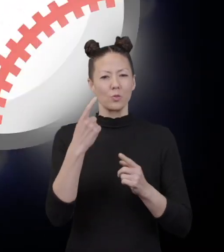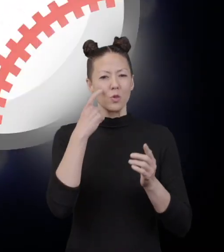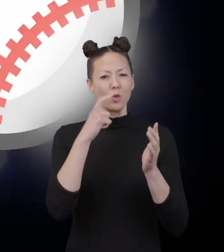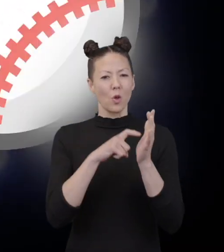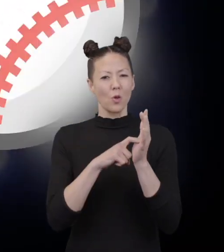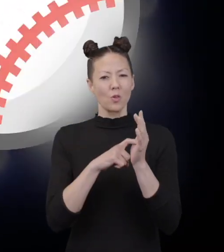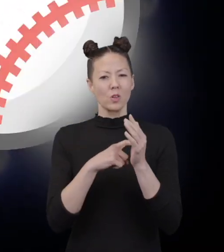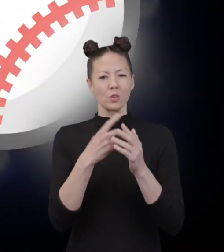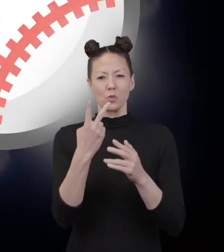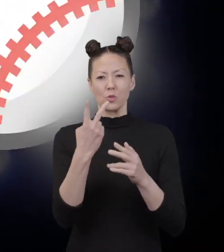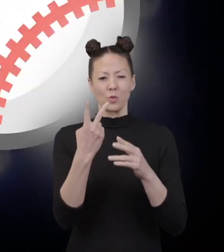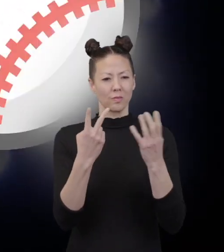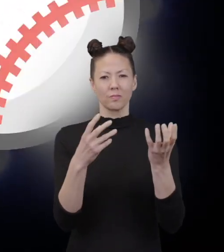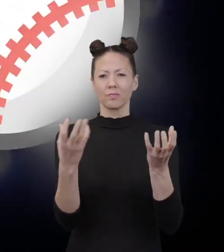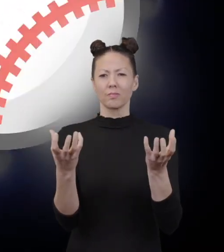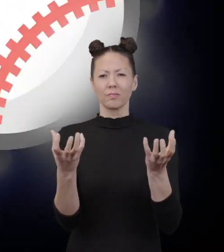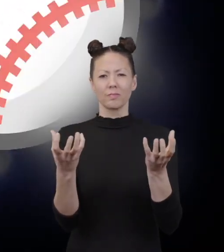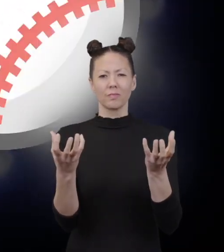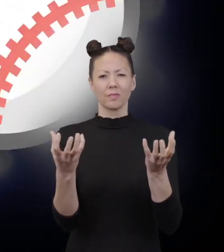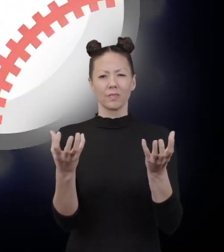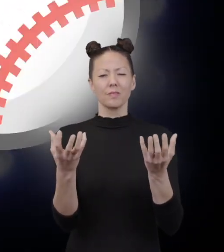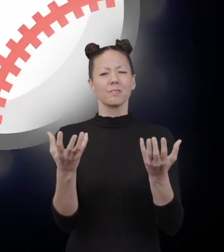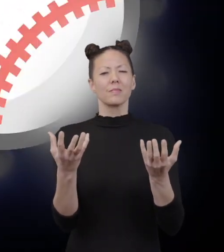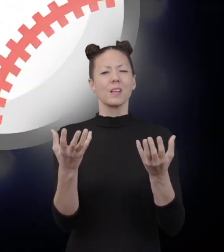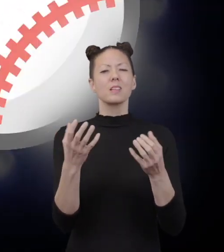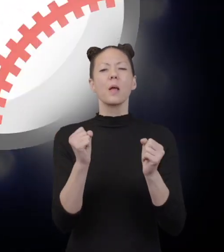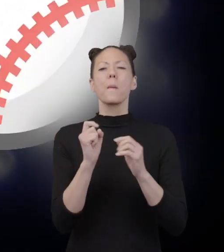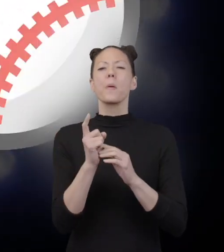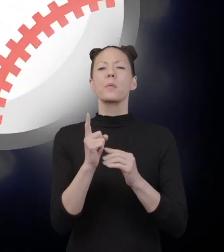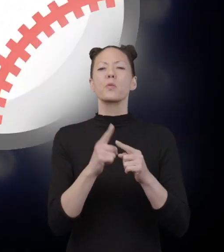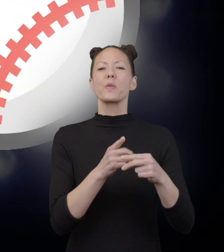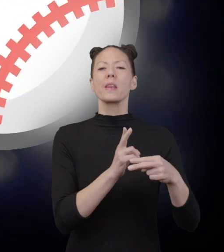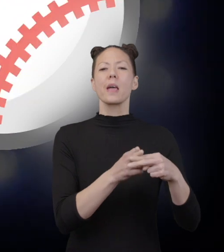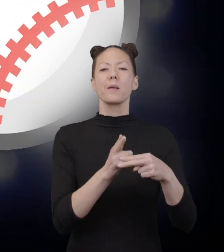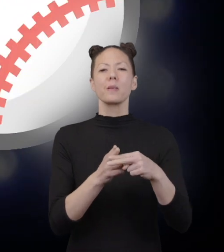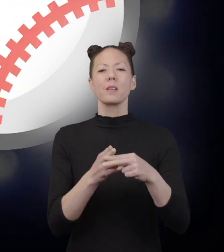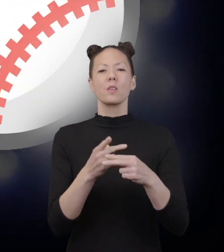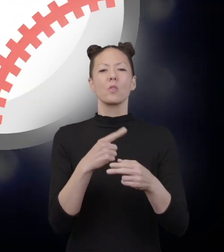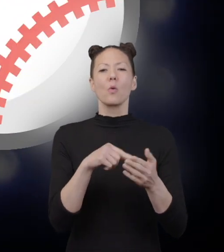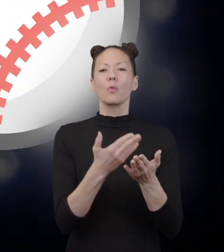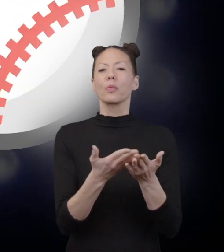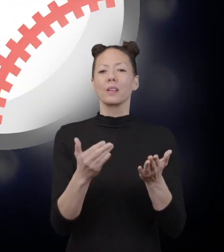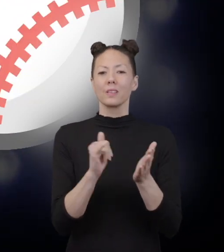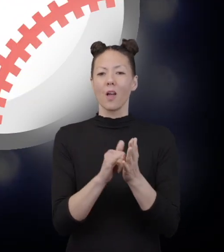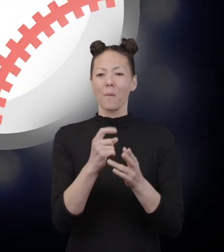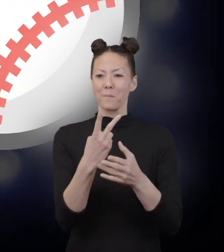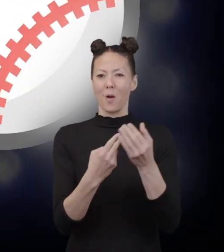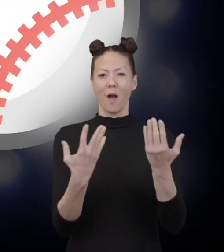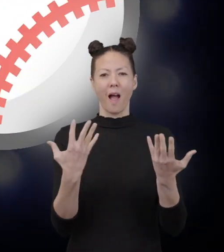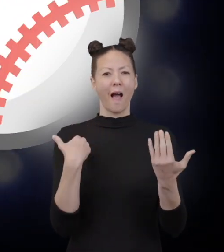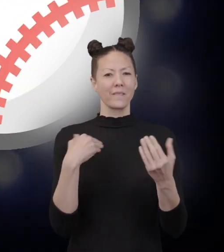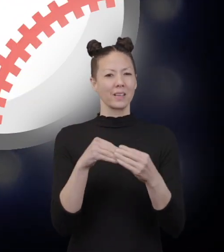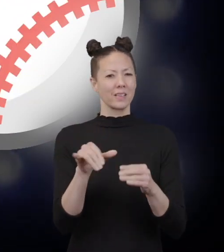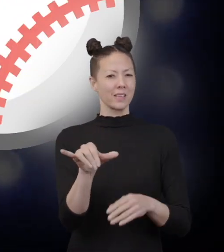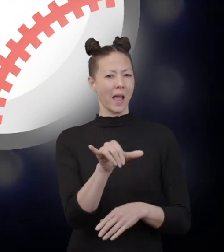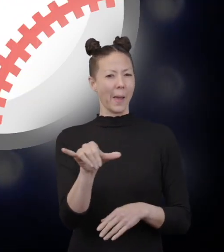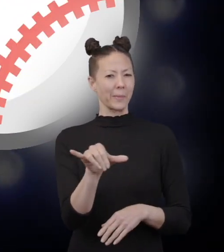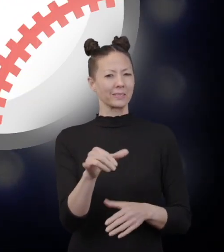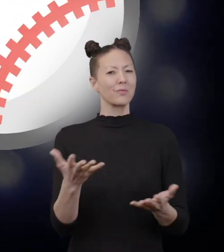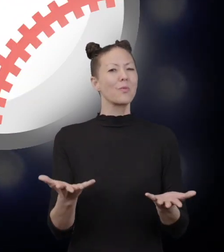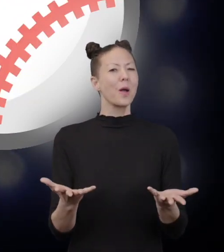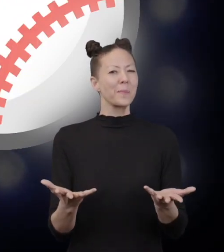What do you notice about these two objects? Take a moment to name some of the things that they have in common.